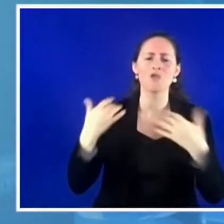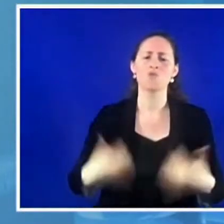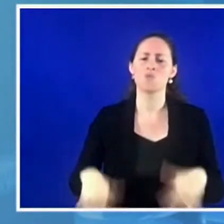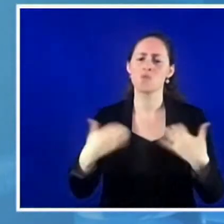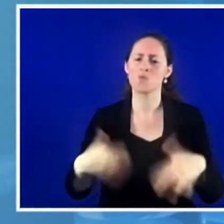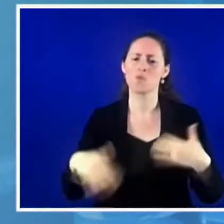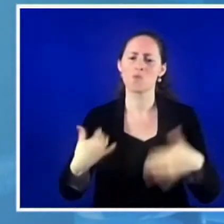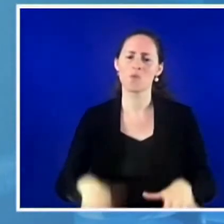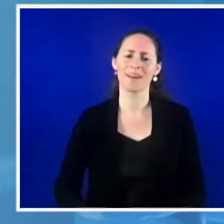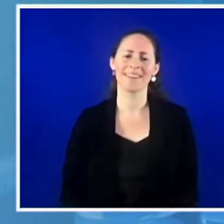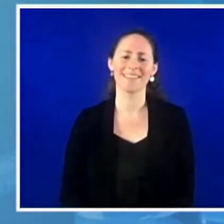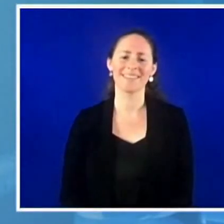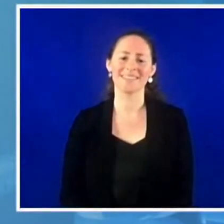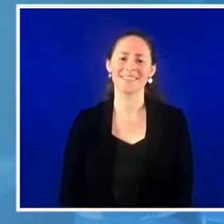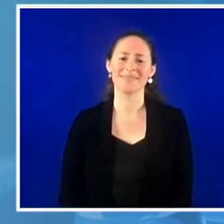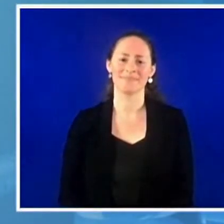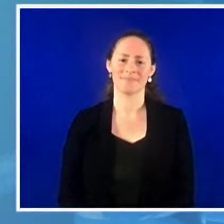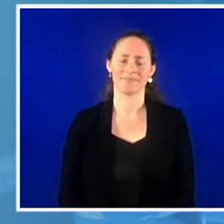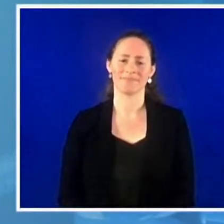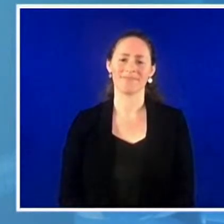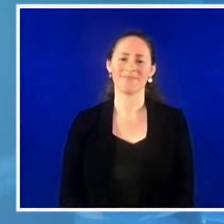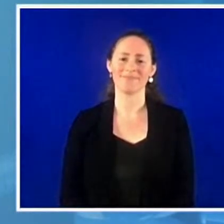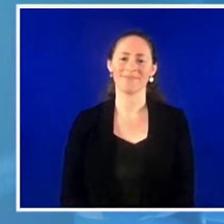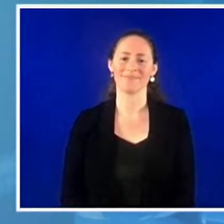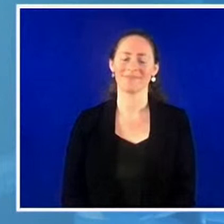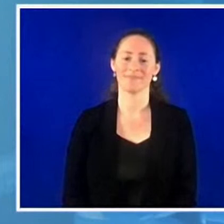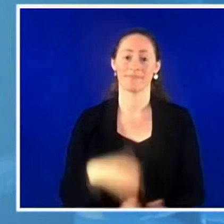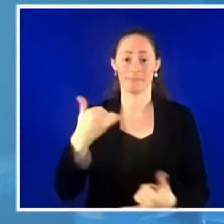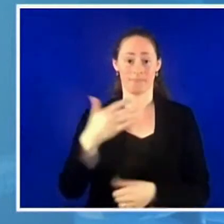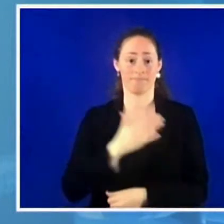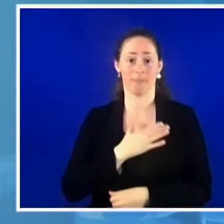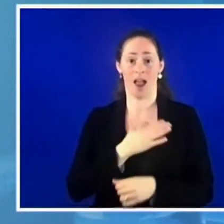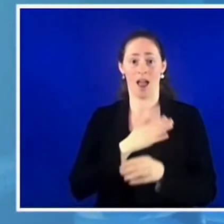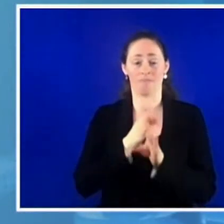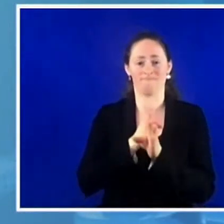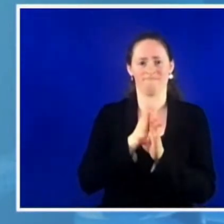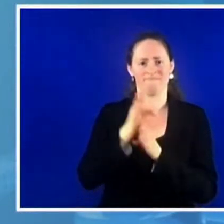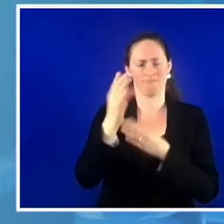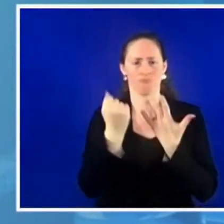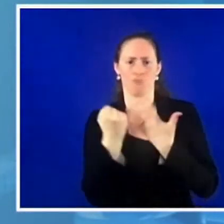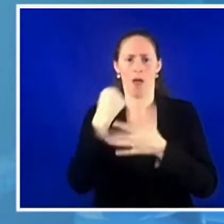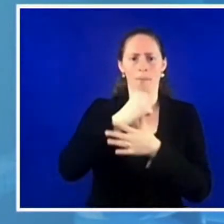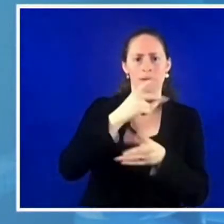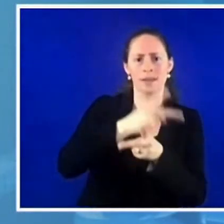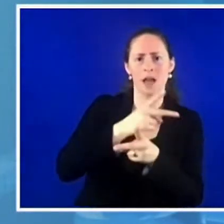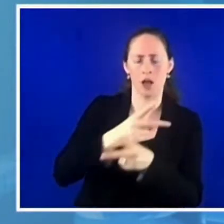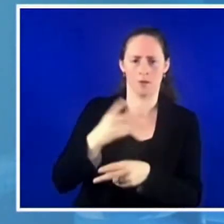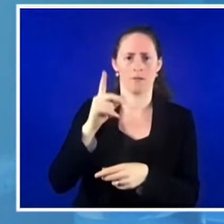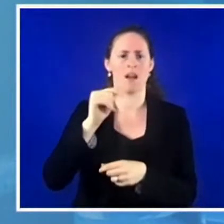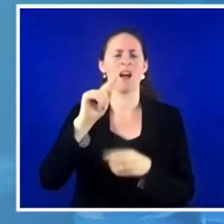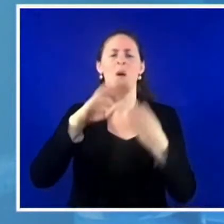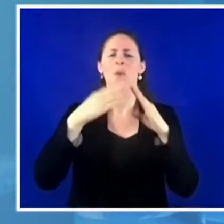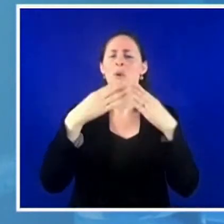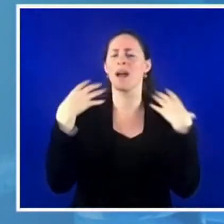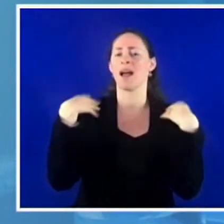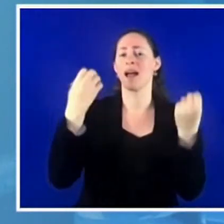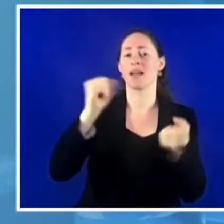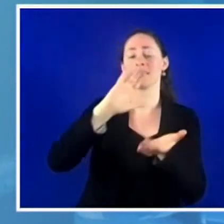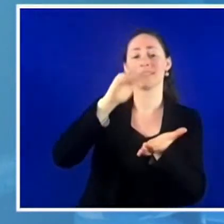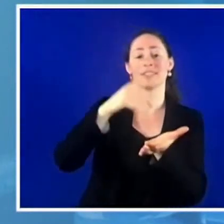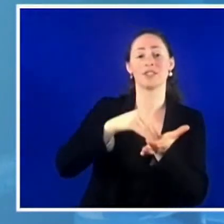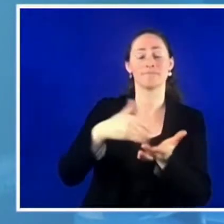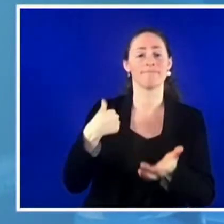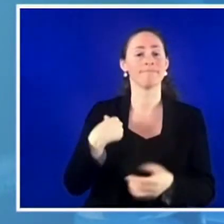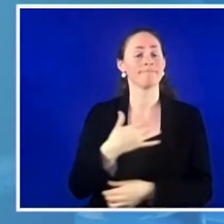For me as a primary care clinician at a community health center, one of the lessons that I've learned over the years, but especially when it comes